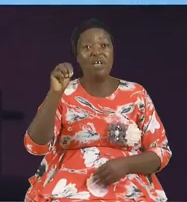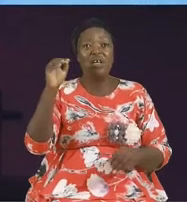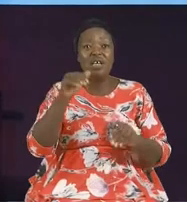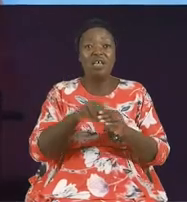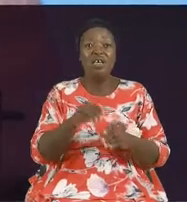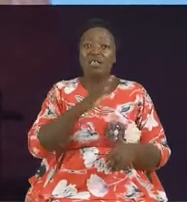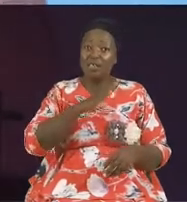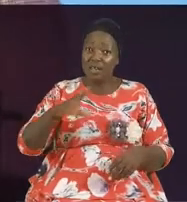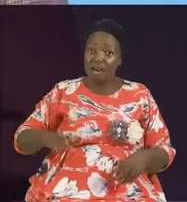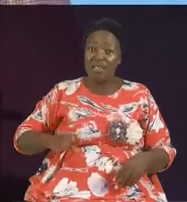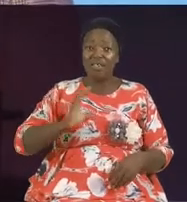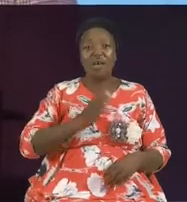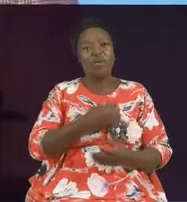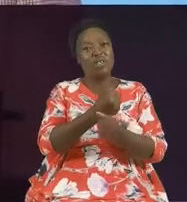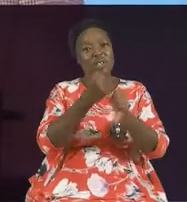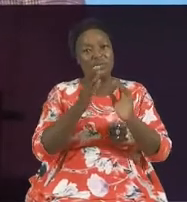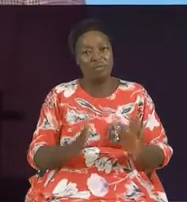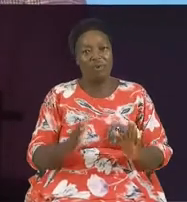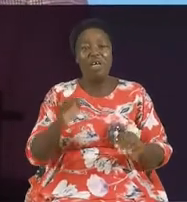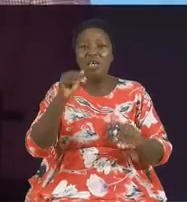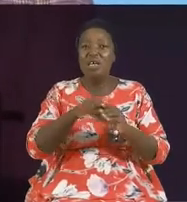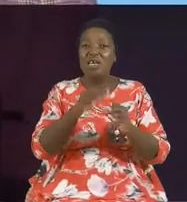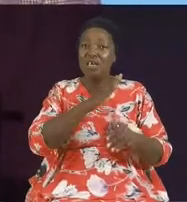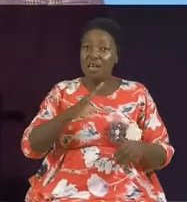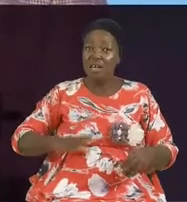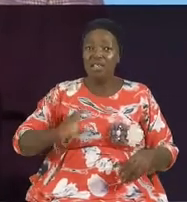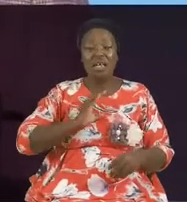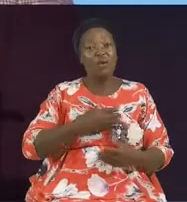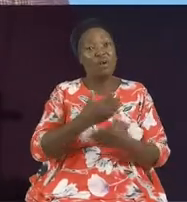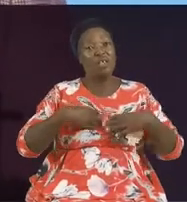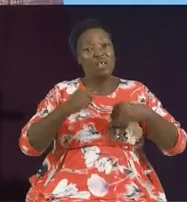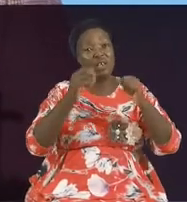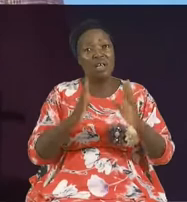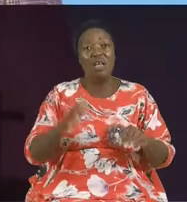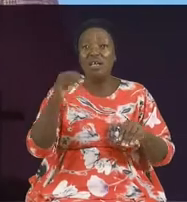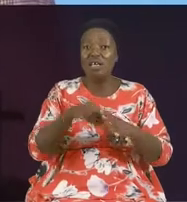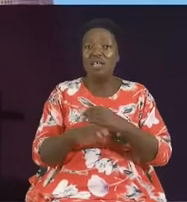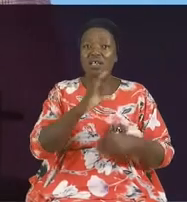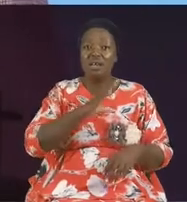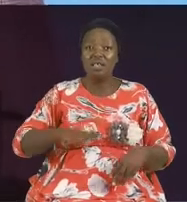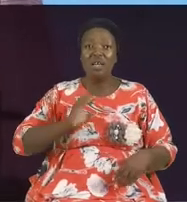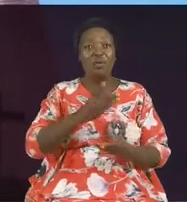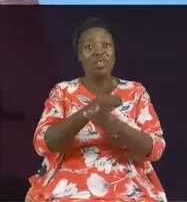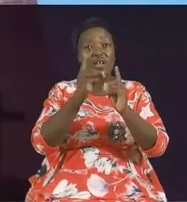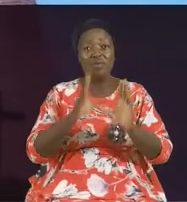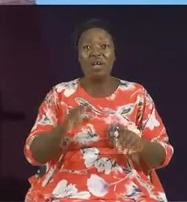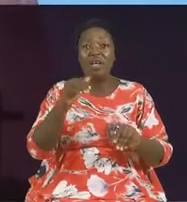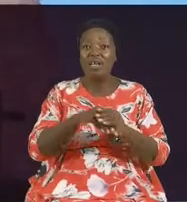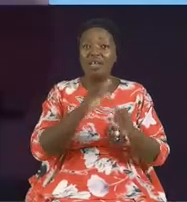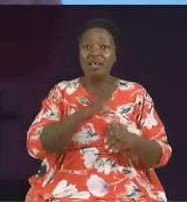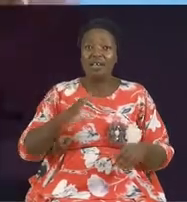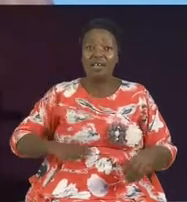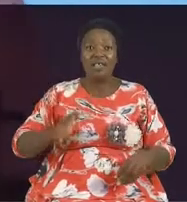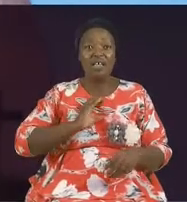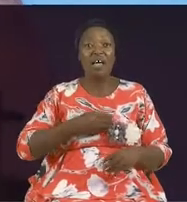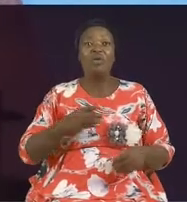bodily. In him, in Christ our Savior, in Christ our healer,